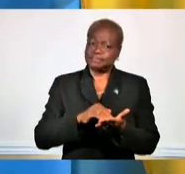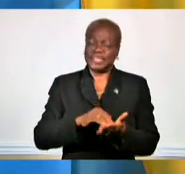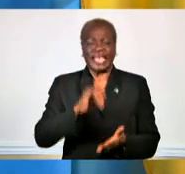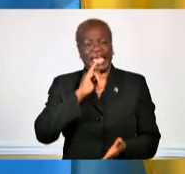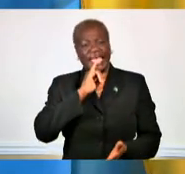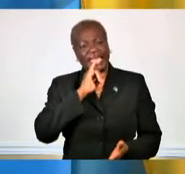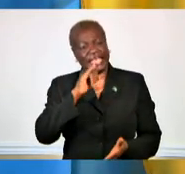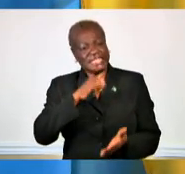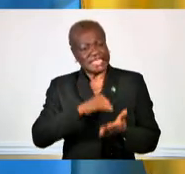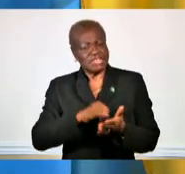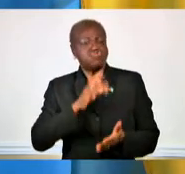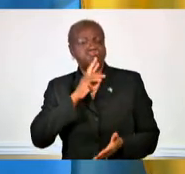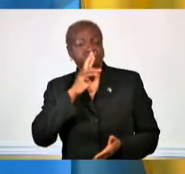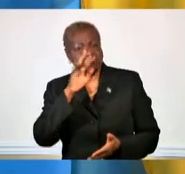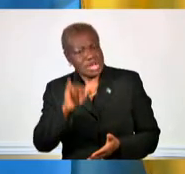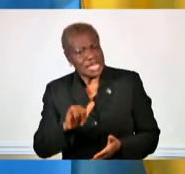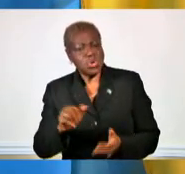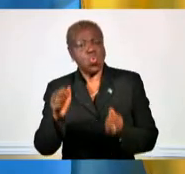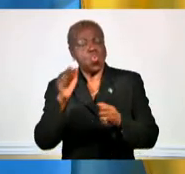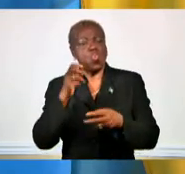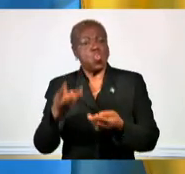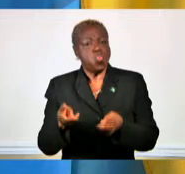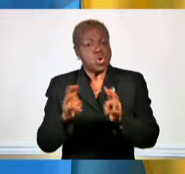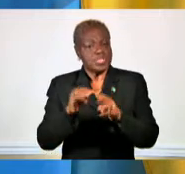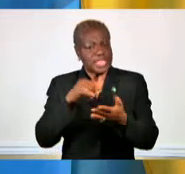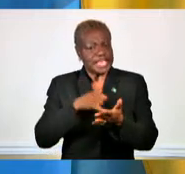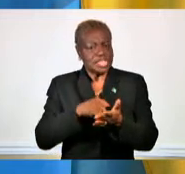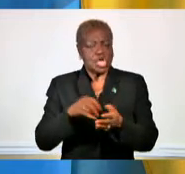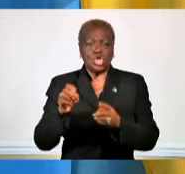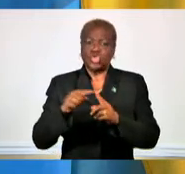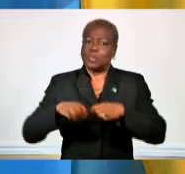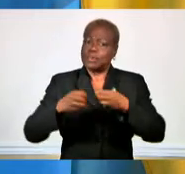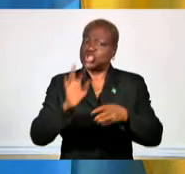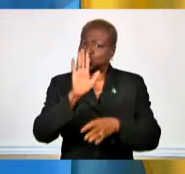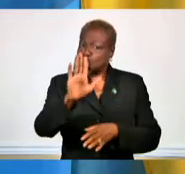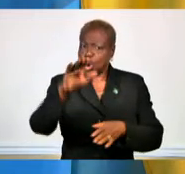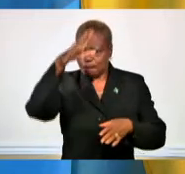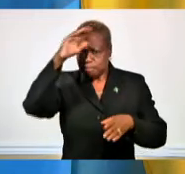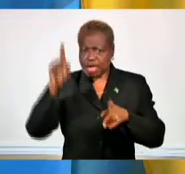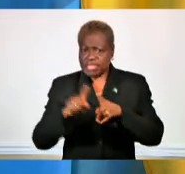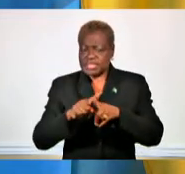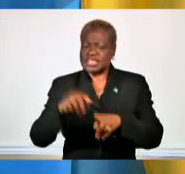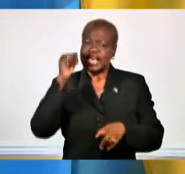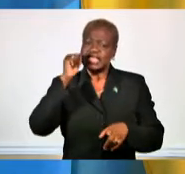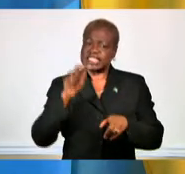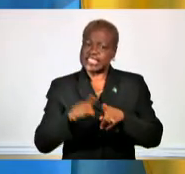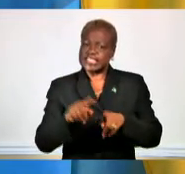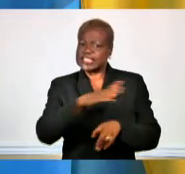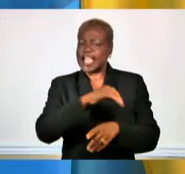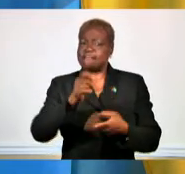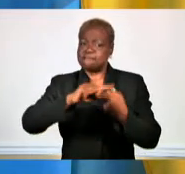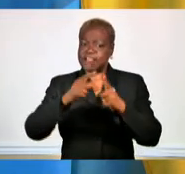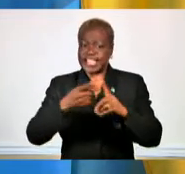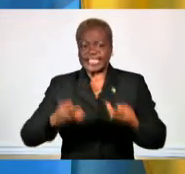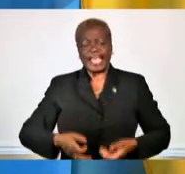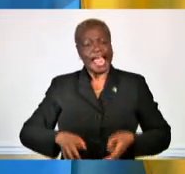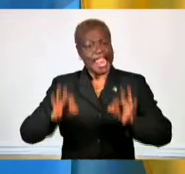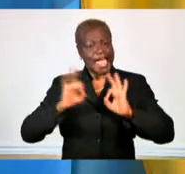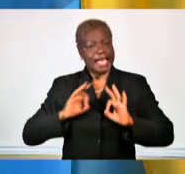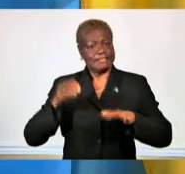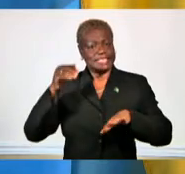it to put your brothers, your sisters, and your friends' lives at